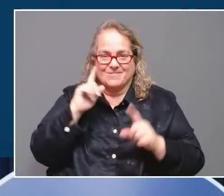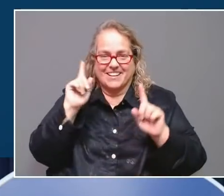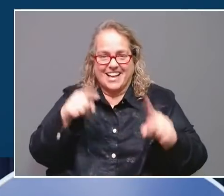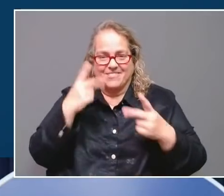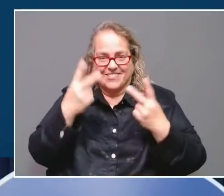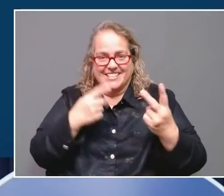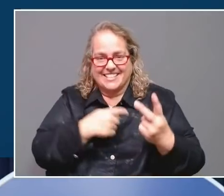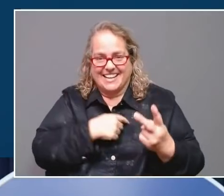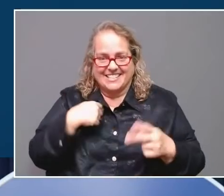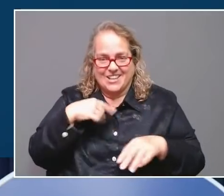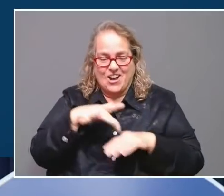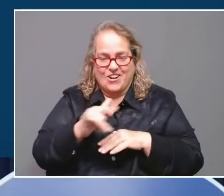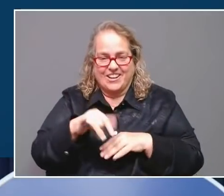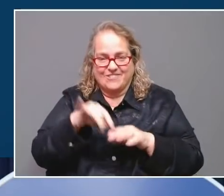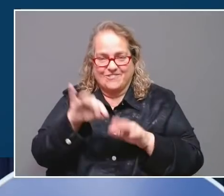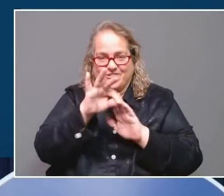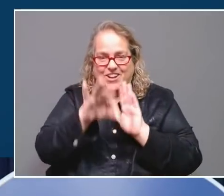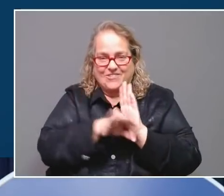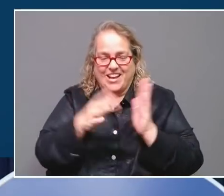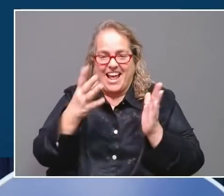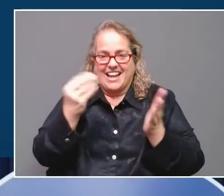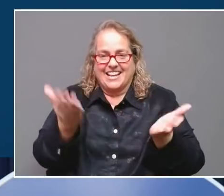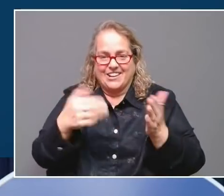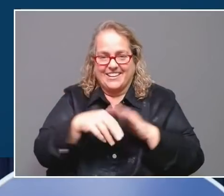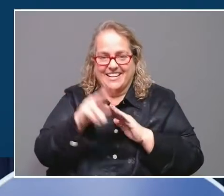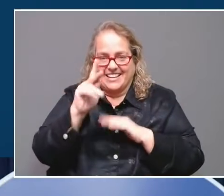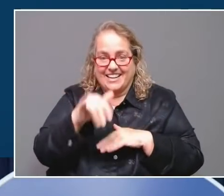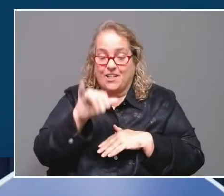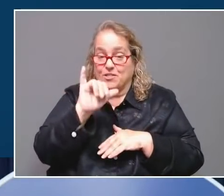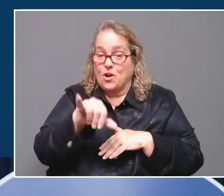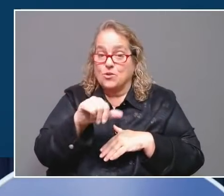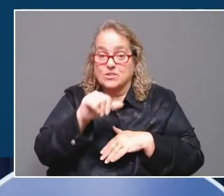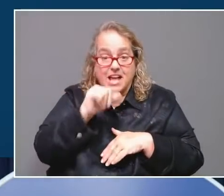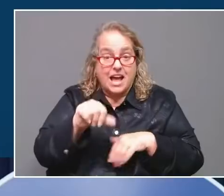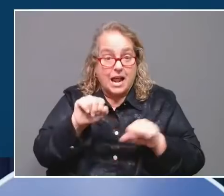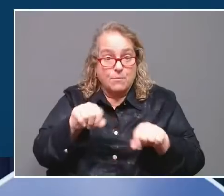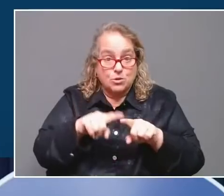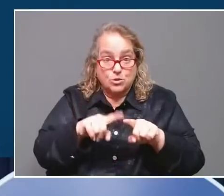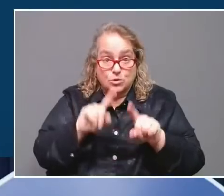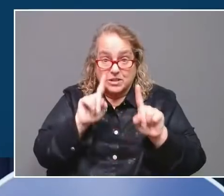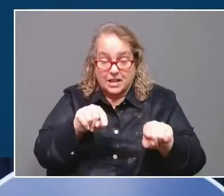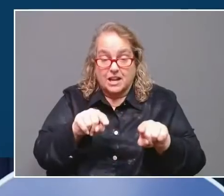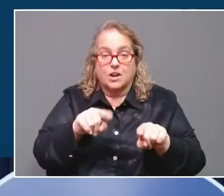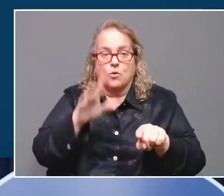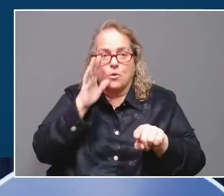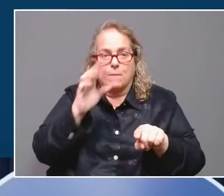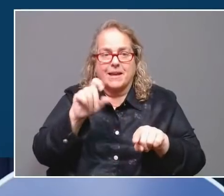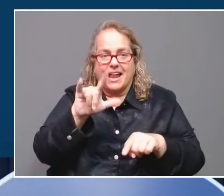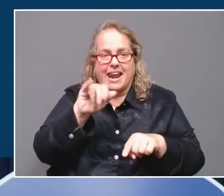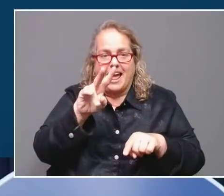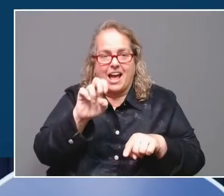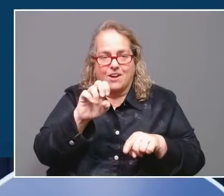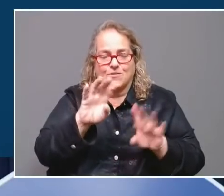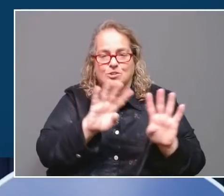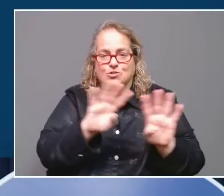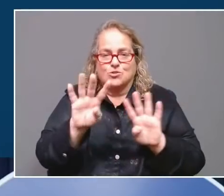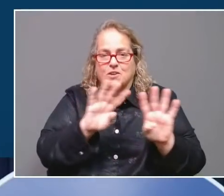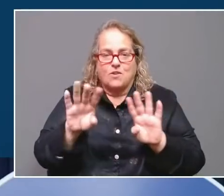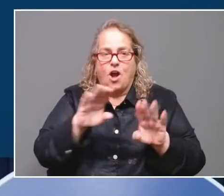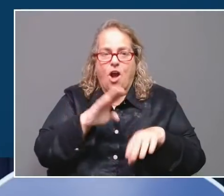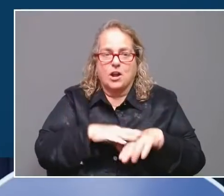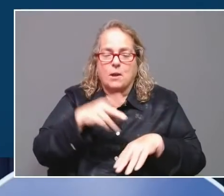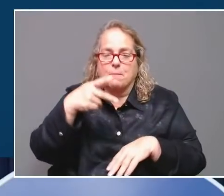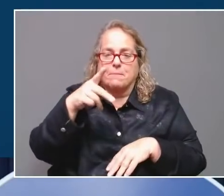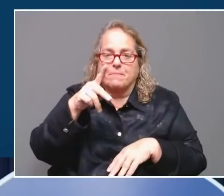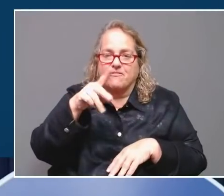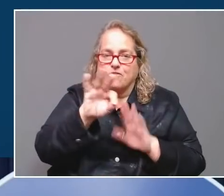and here in Kentucky. For those unable to attend, the parade will be live streamed on the Frankfort Plant Board's Facebook and YouTube page, and